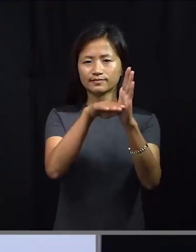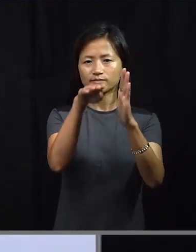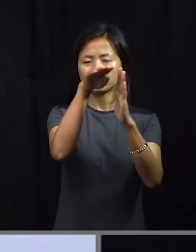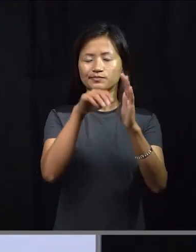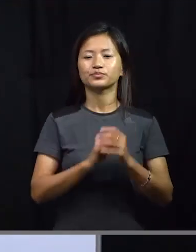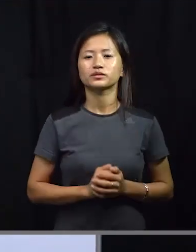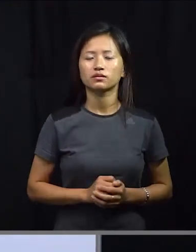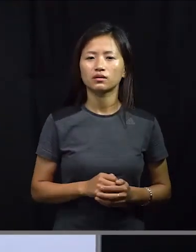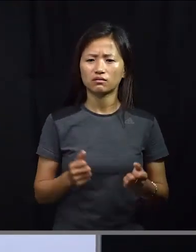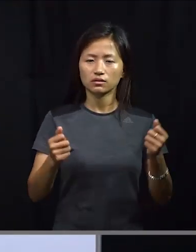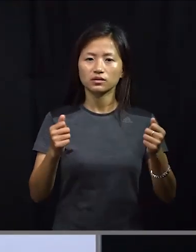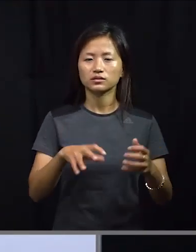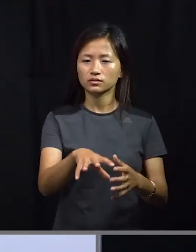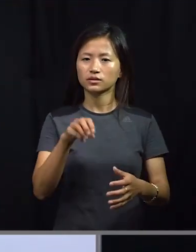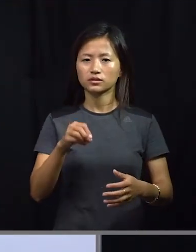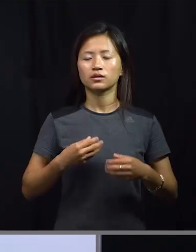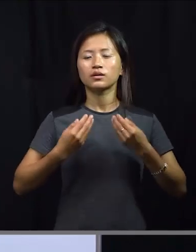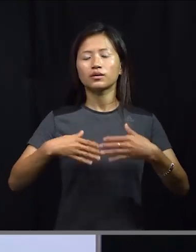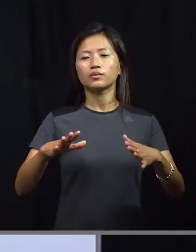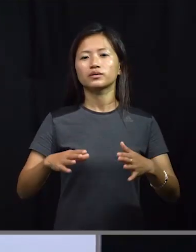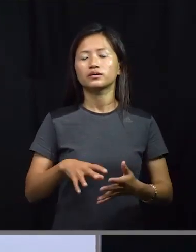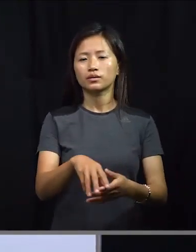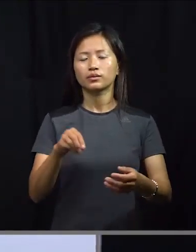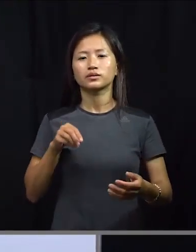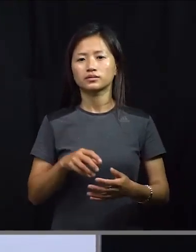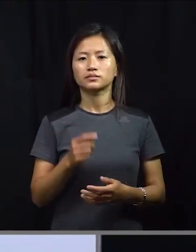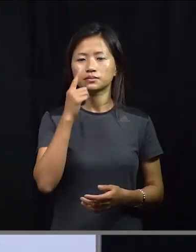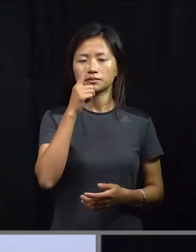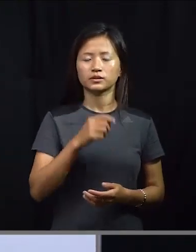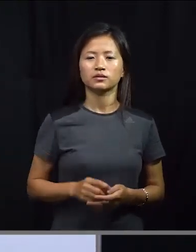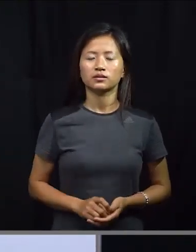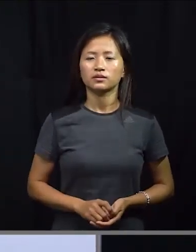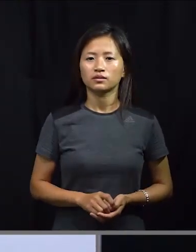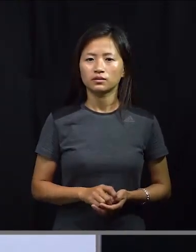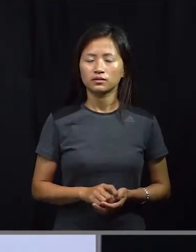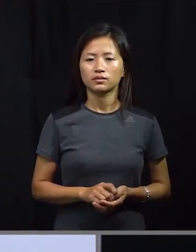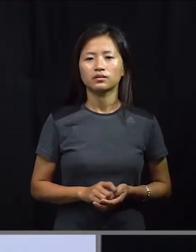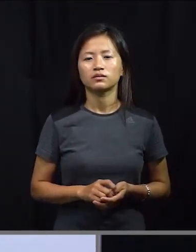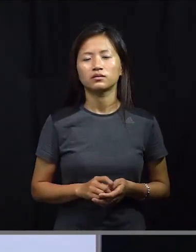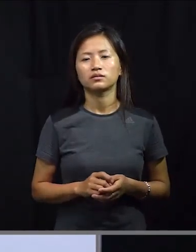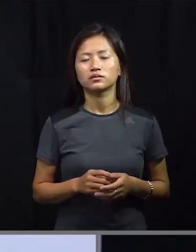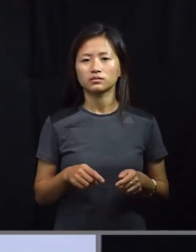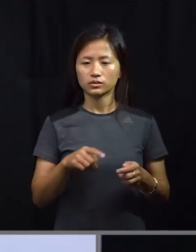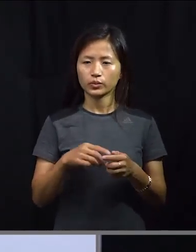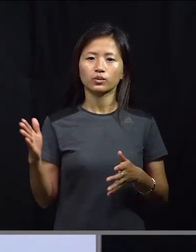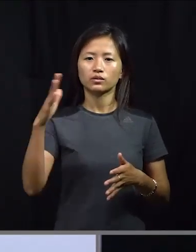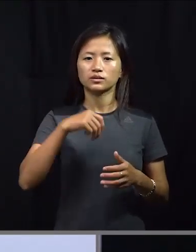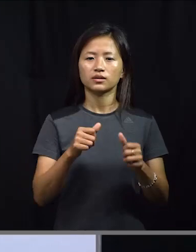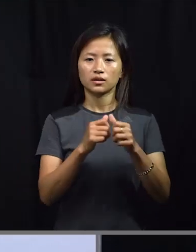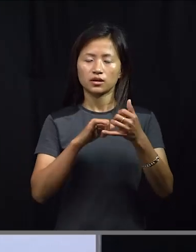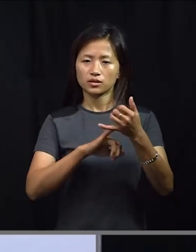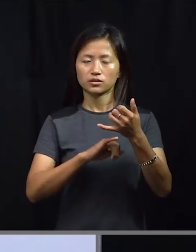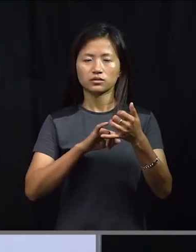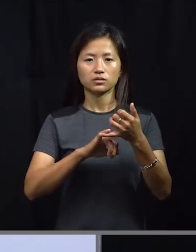and then he takes away that girl, okay, to be his wife. So this type of marriage by purchase is called as Asura,